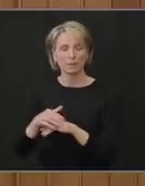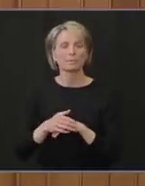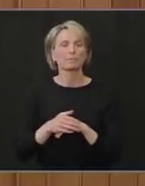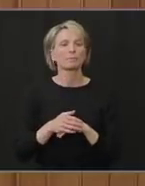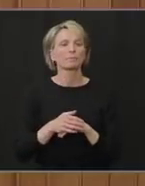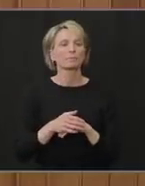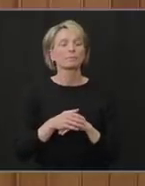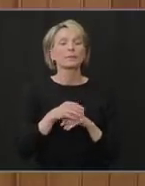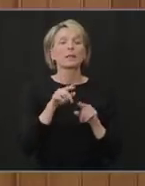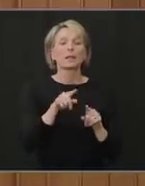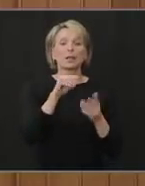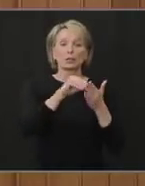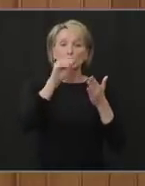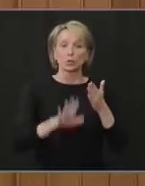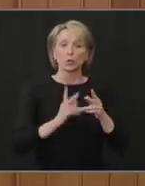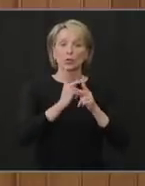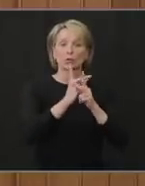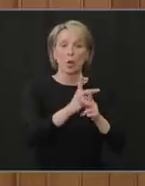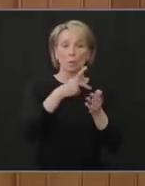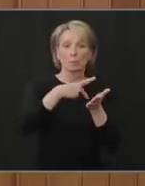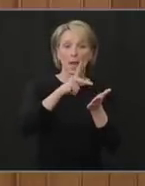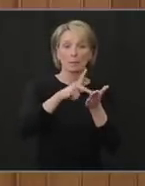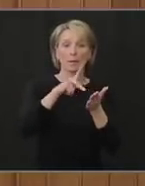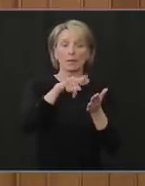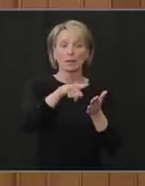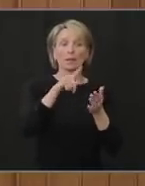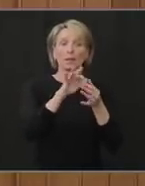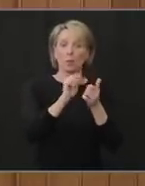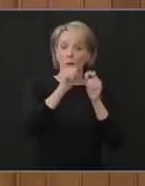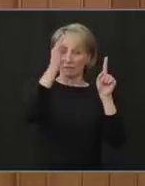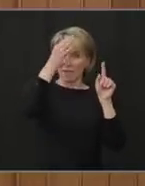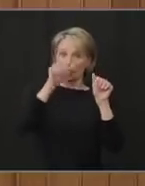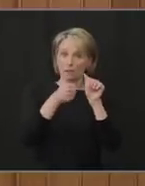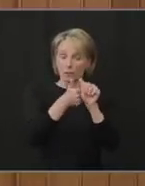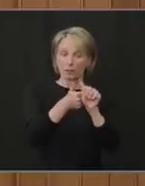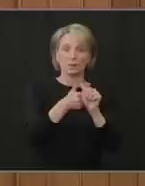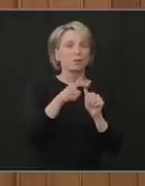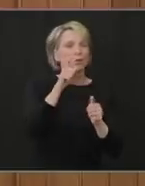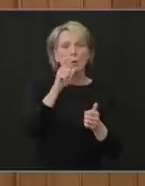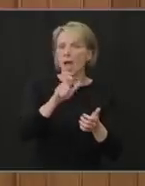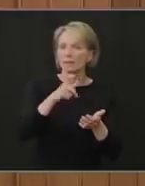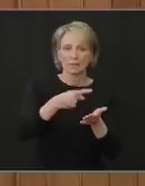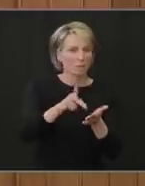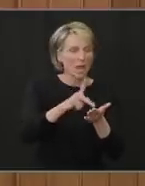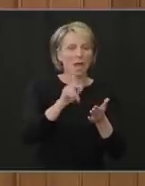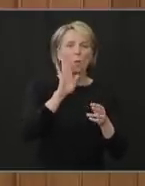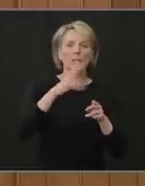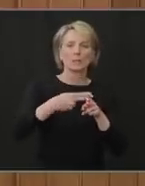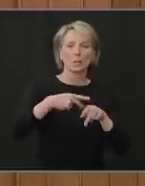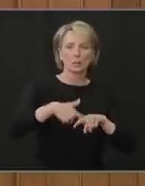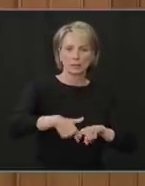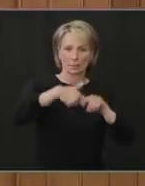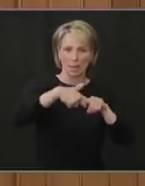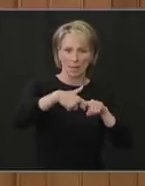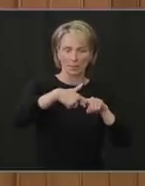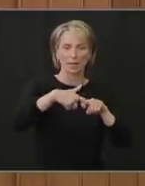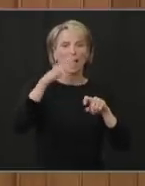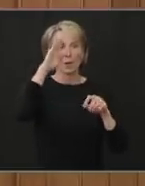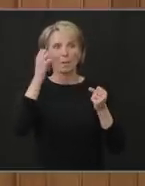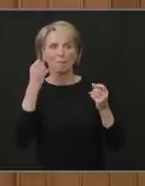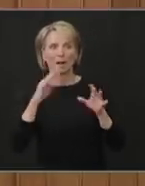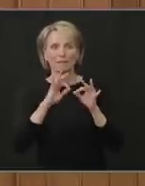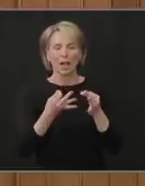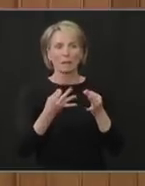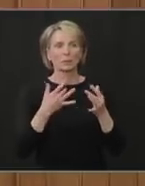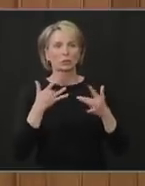backed student loan payments are suspended for the period of this crisis. Really important for thousands of families that didn't know how they were going to make those